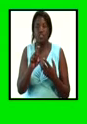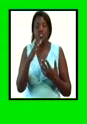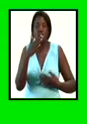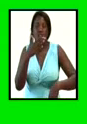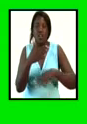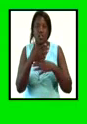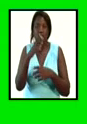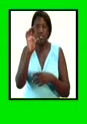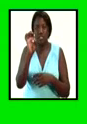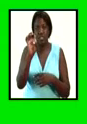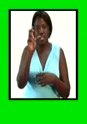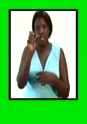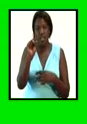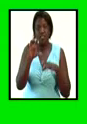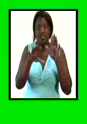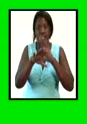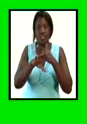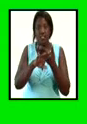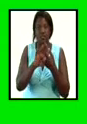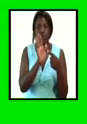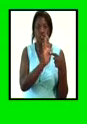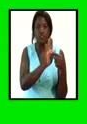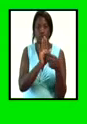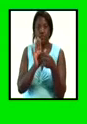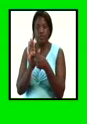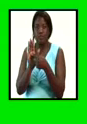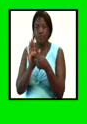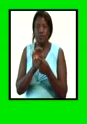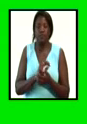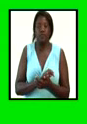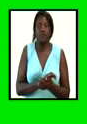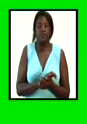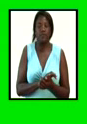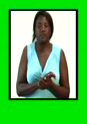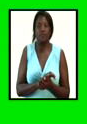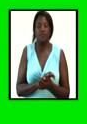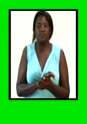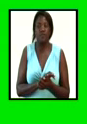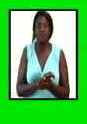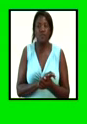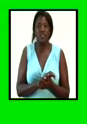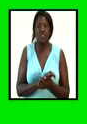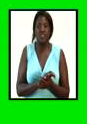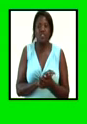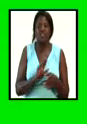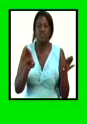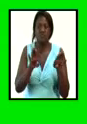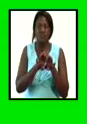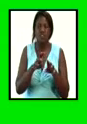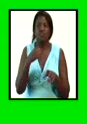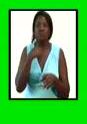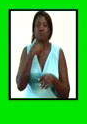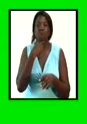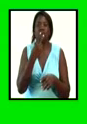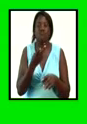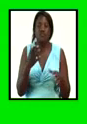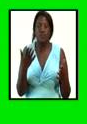for an ES in the plural form. This added syllable makes pronunciation